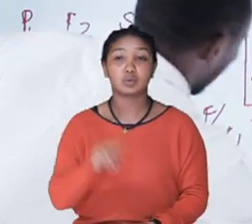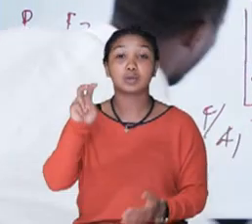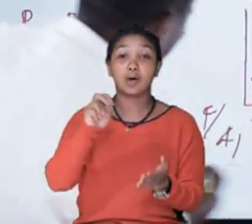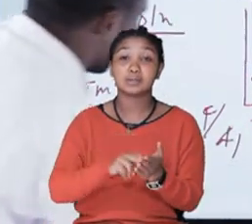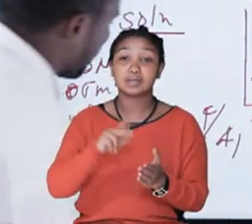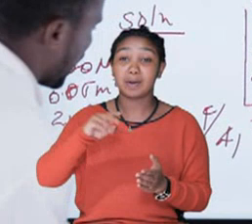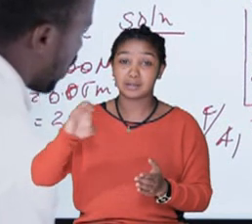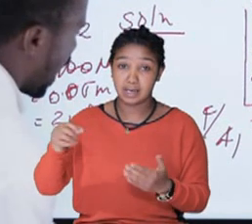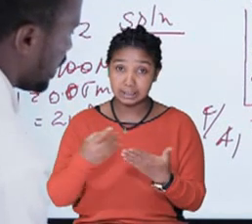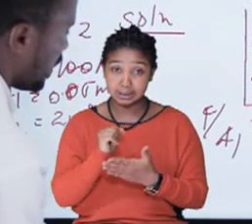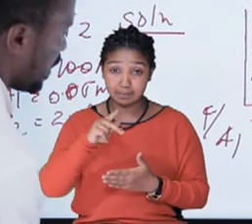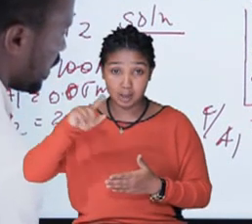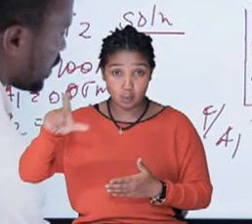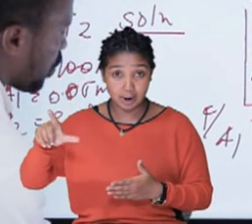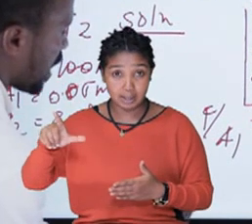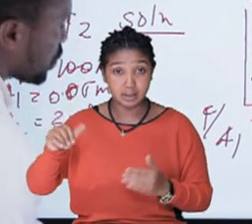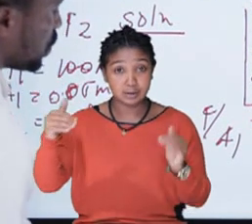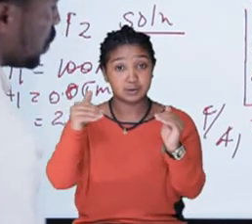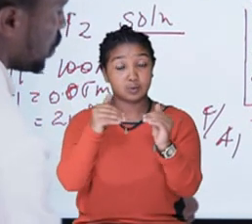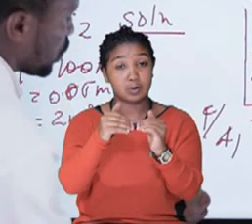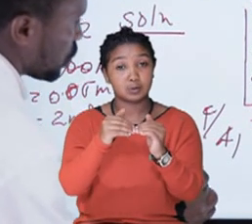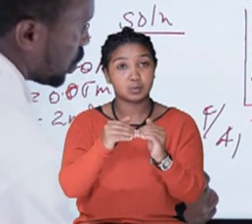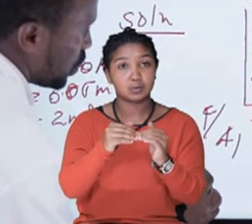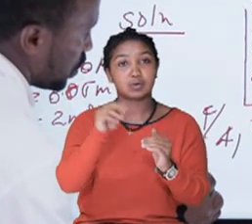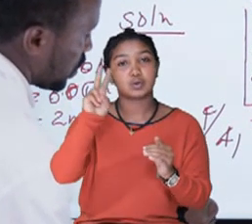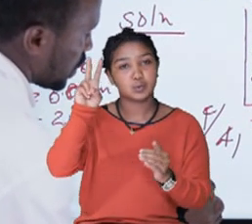Pascal. Z is P1 is equals to